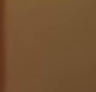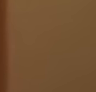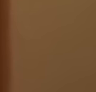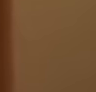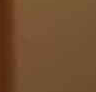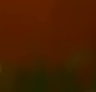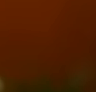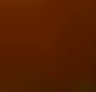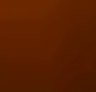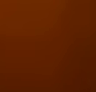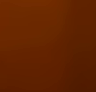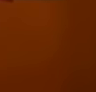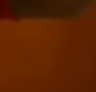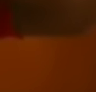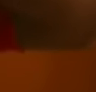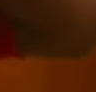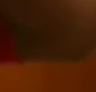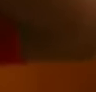for deals?